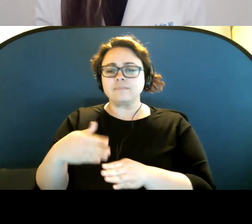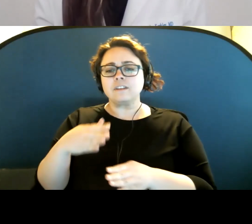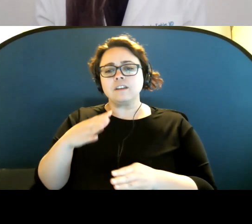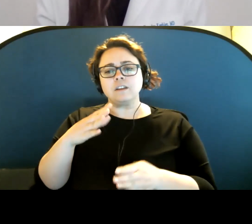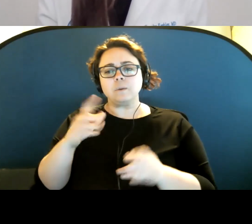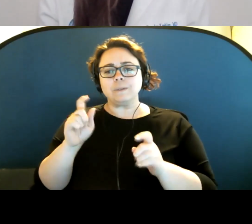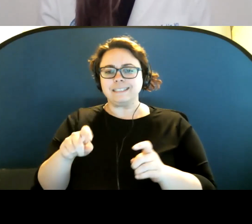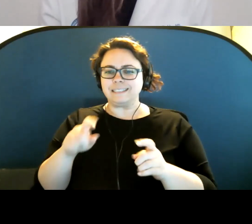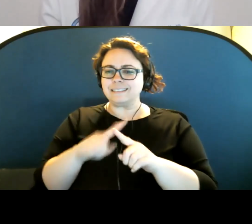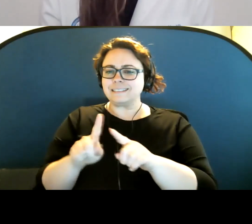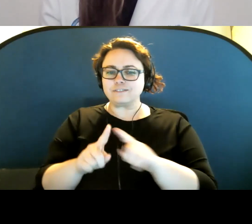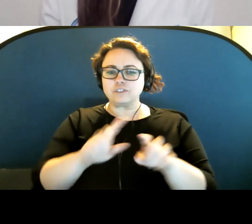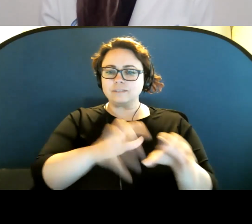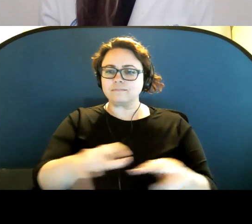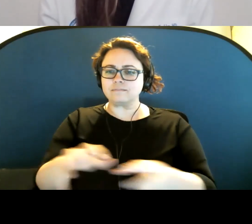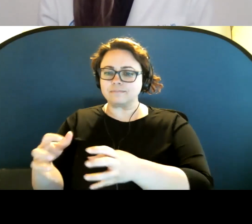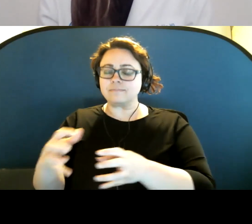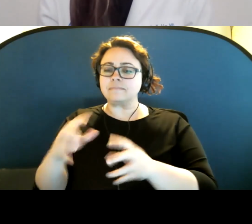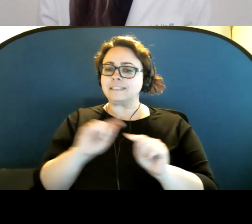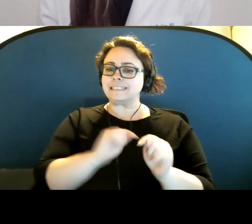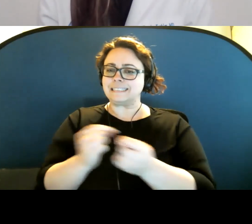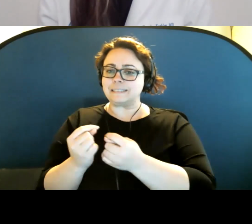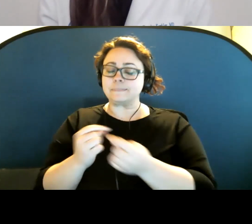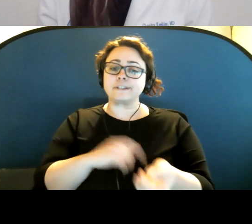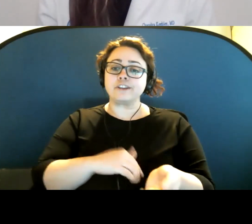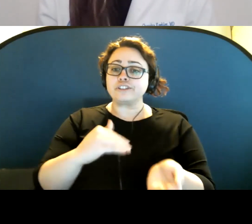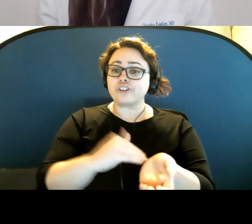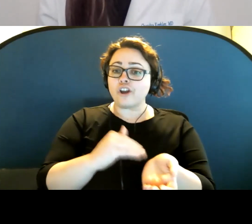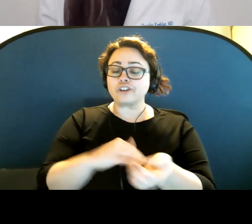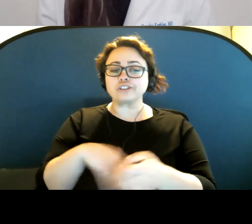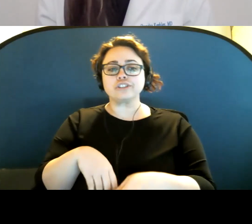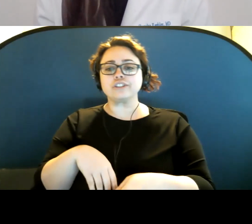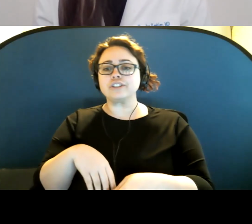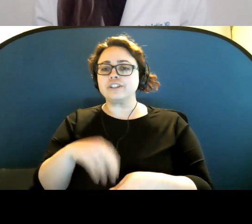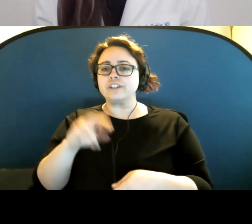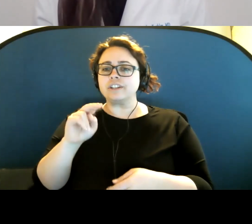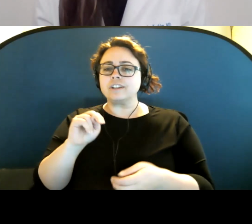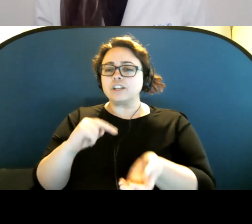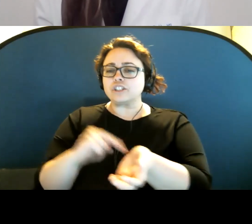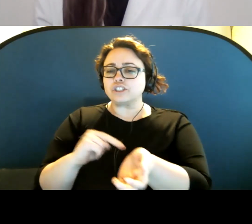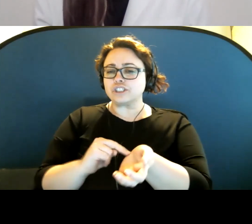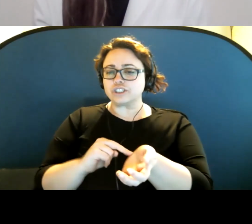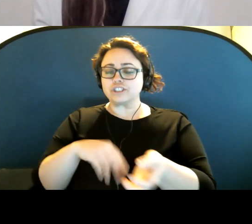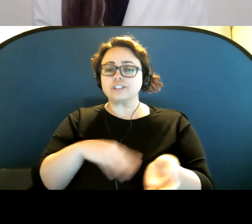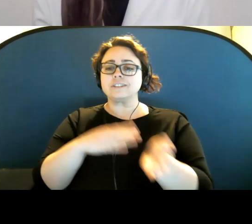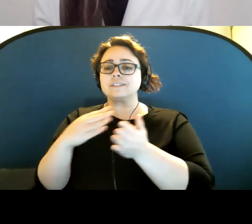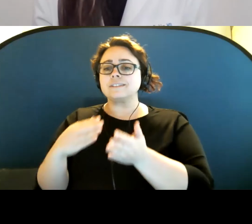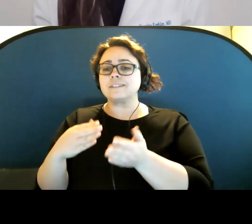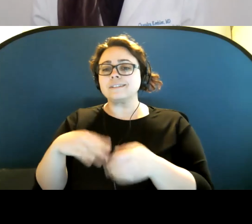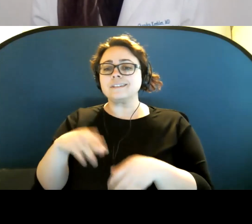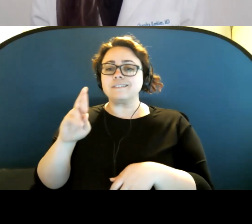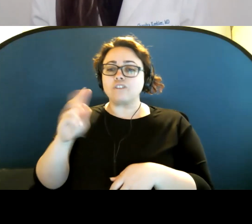team that usually consists of a doctor, a nurse practitioner, a social worker, a pharmacist, and a medical